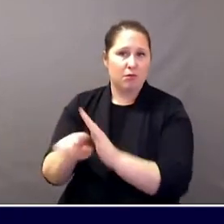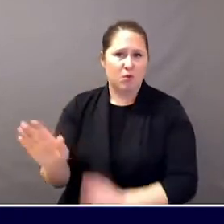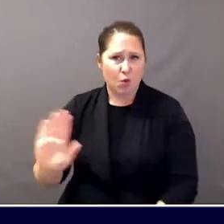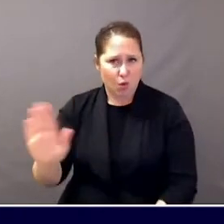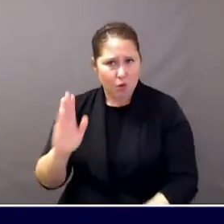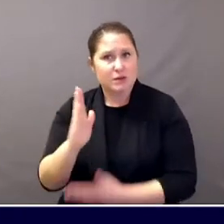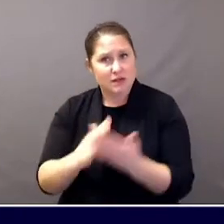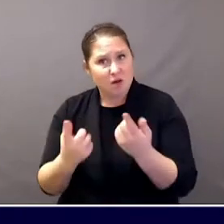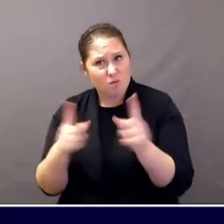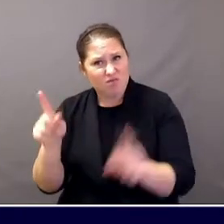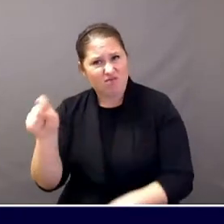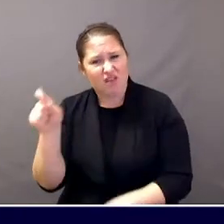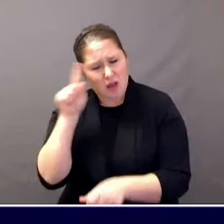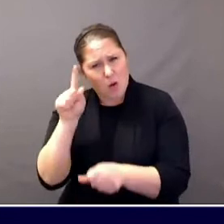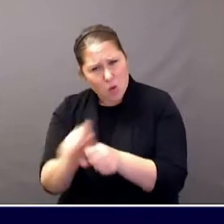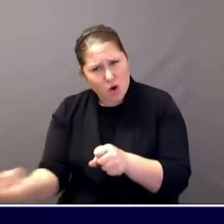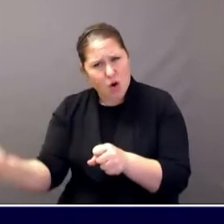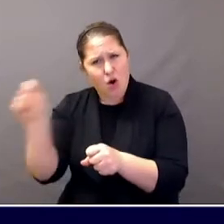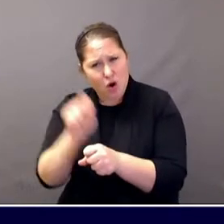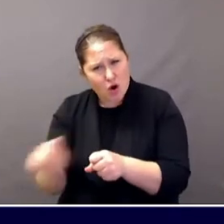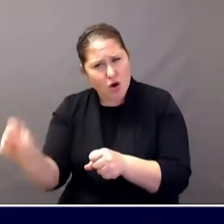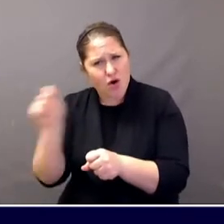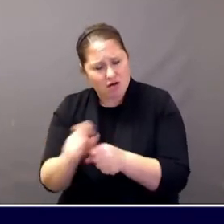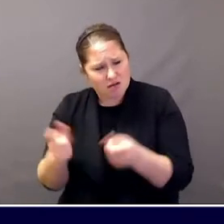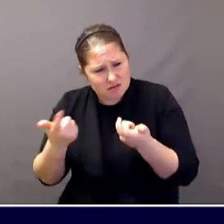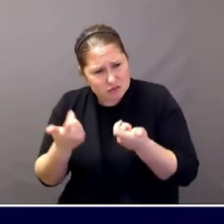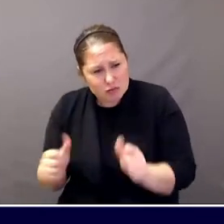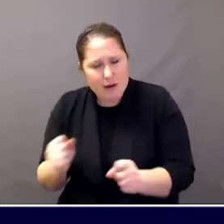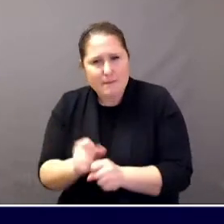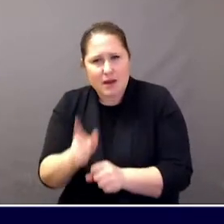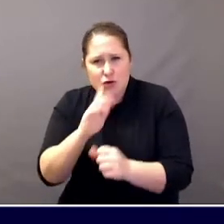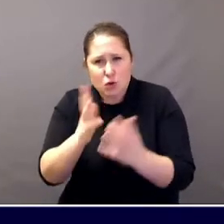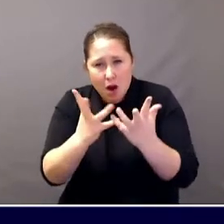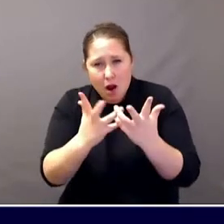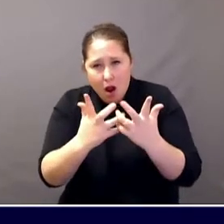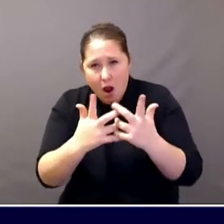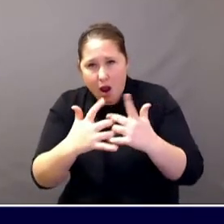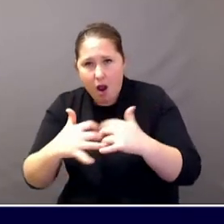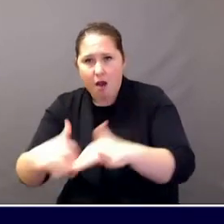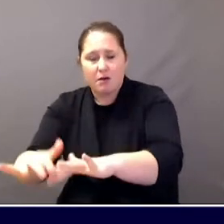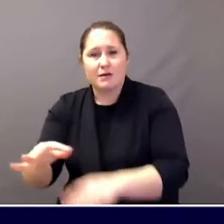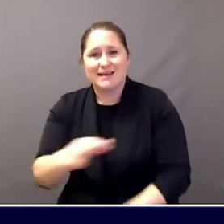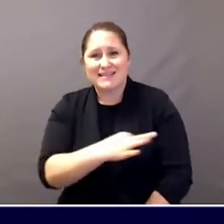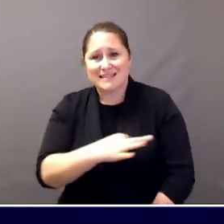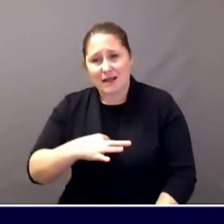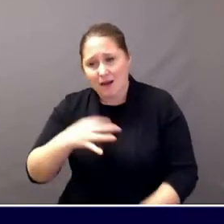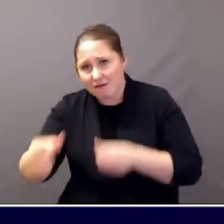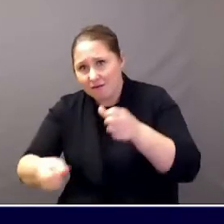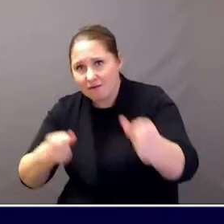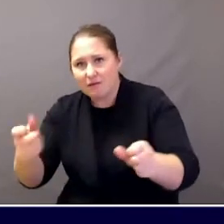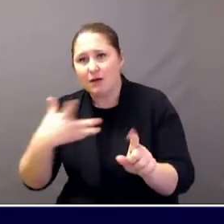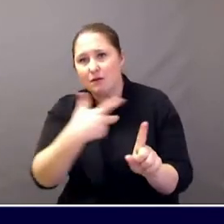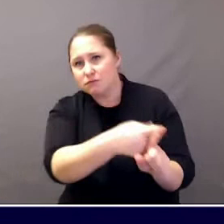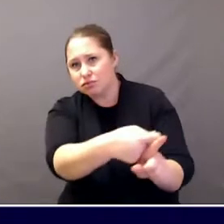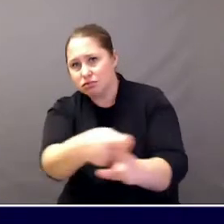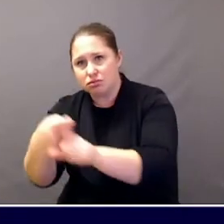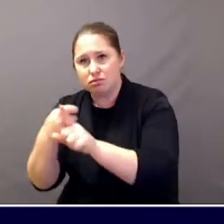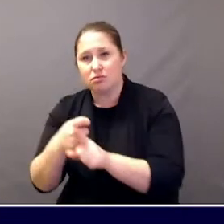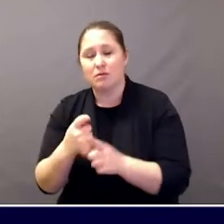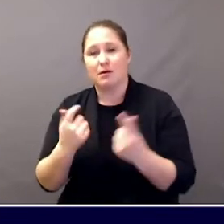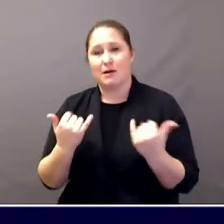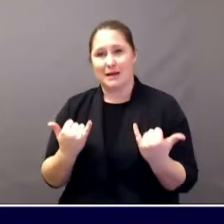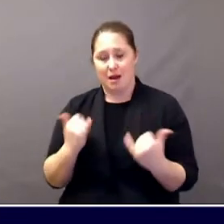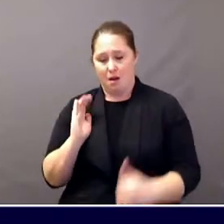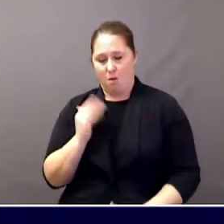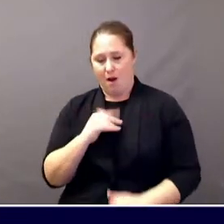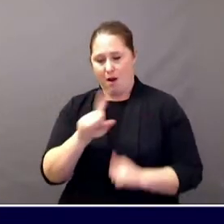retail pharmacy chains are working hard to try to make this work and have vaccinated some people, as Dr. Shah said. All that said, our job is to ensure residents of